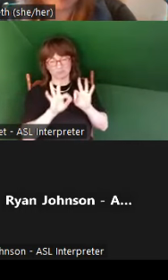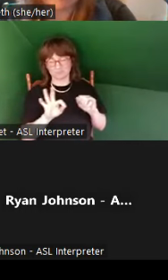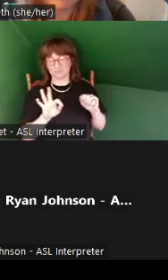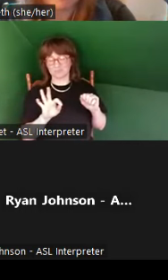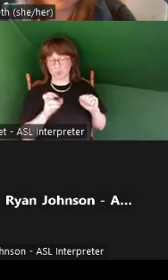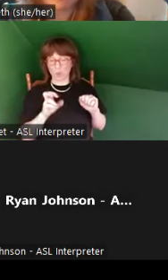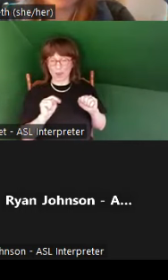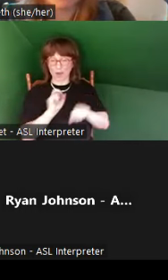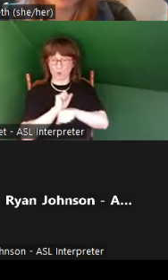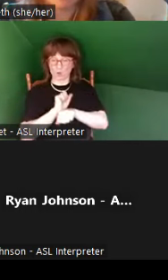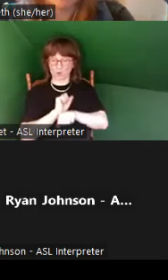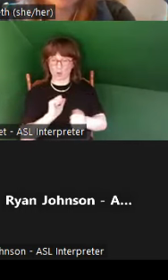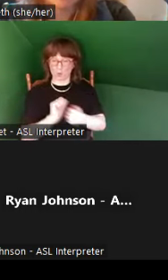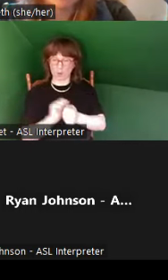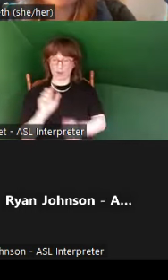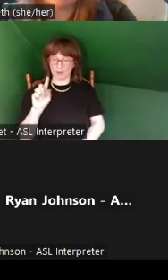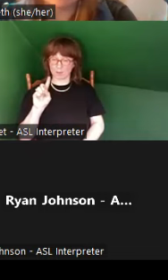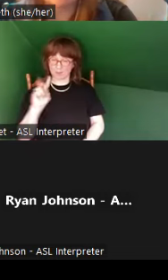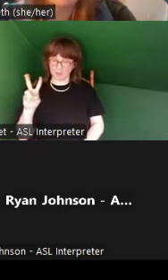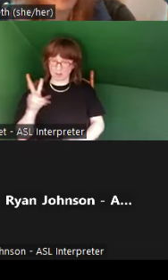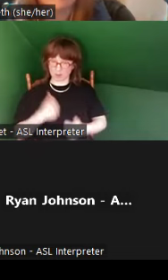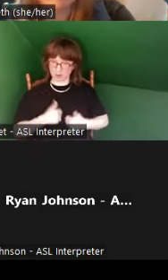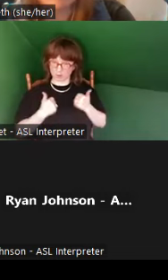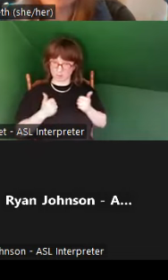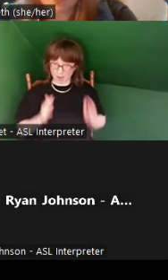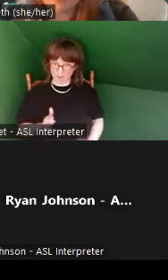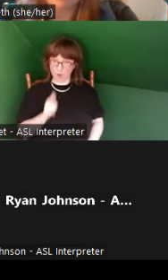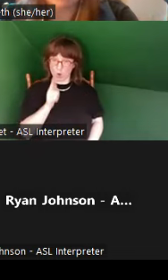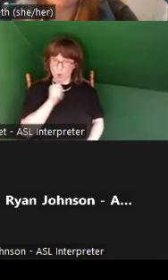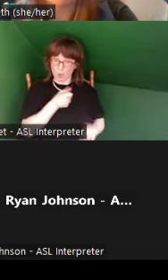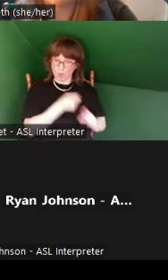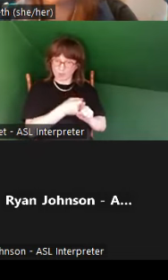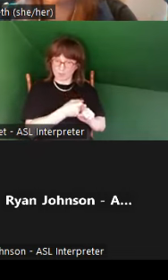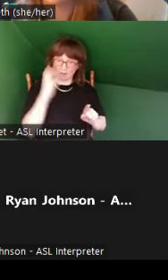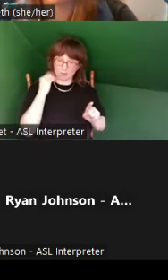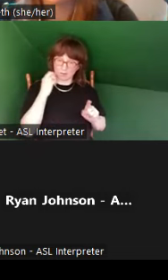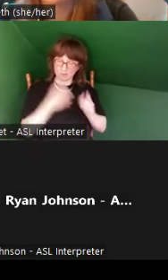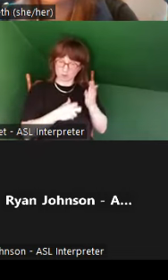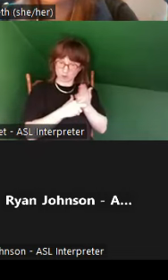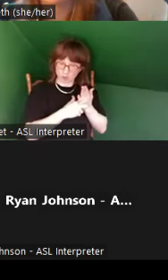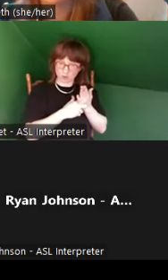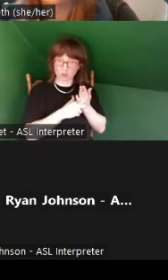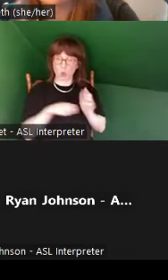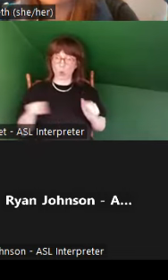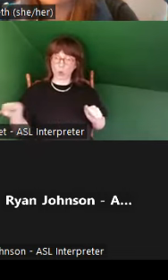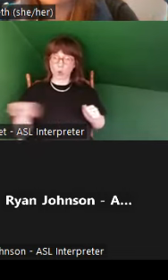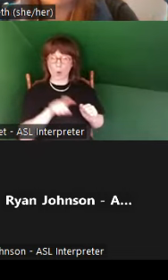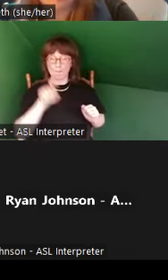victim survivors who've been criminally charged, to be curious and trauma informed and figure out